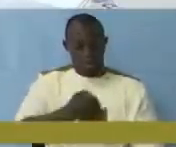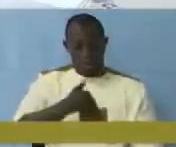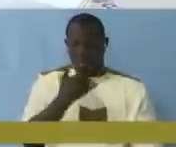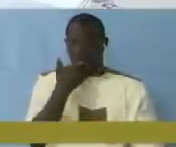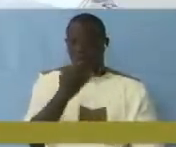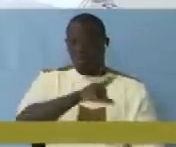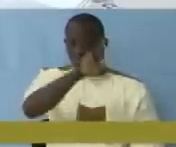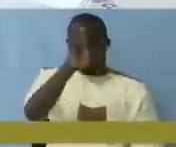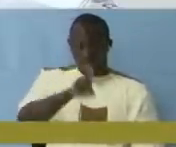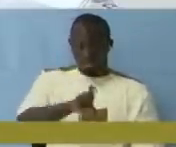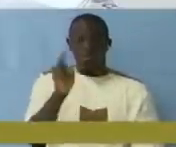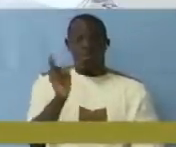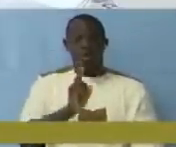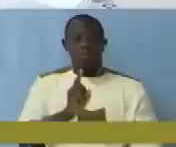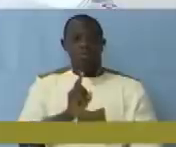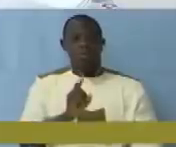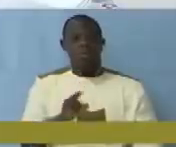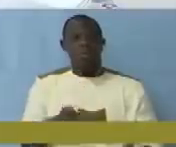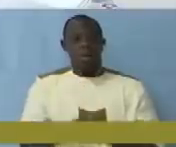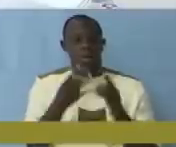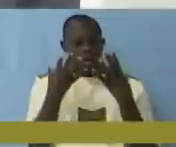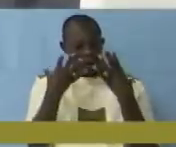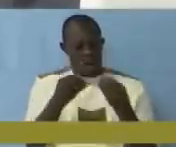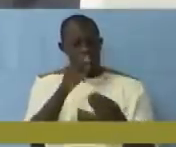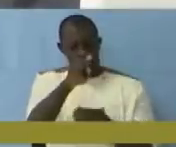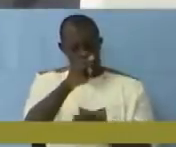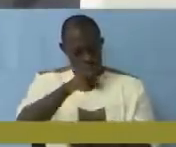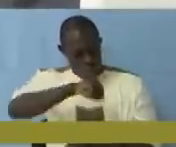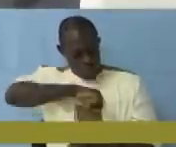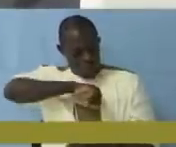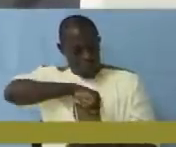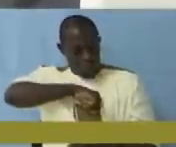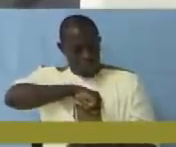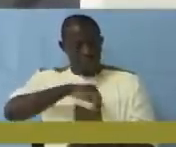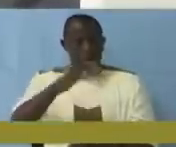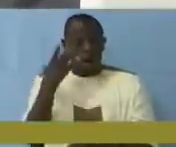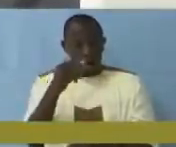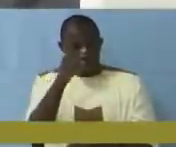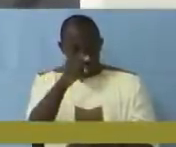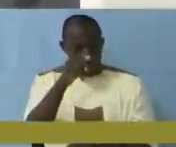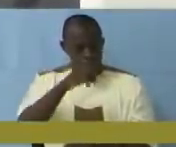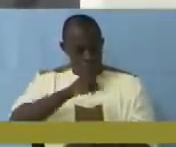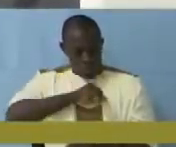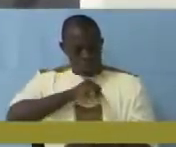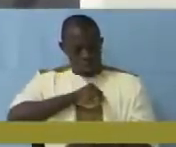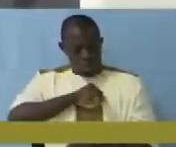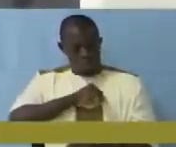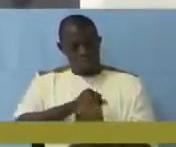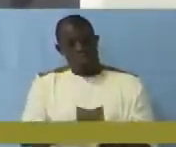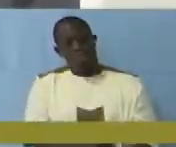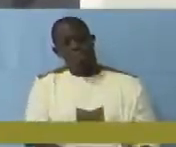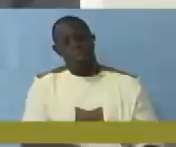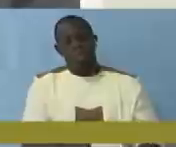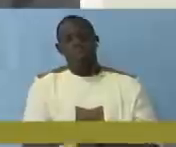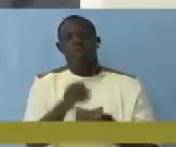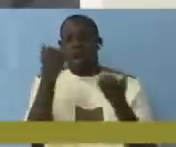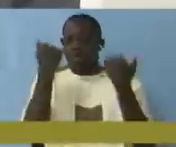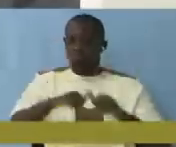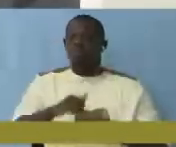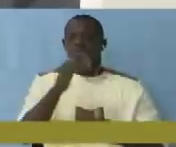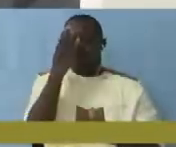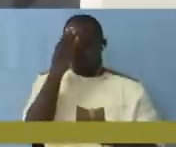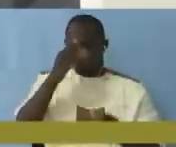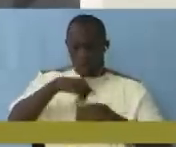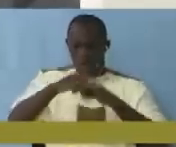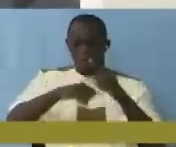question is, how did you personally come to know about